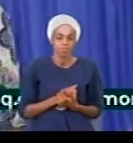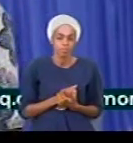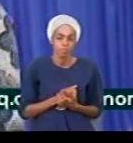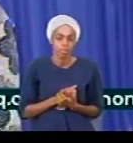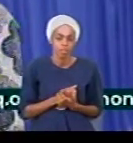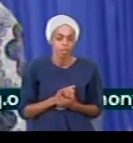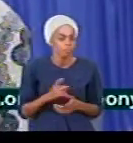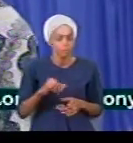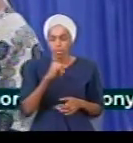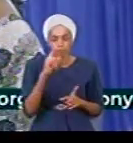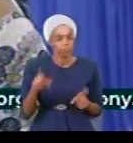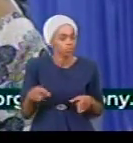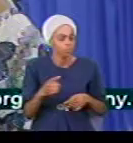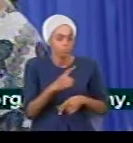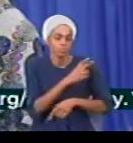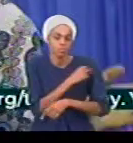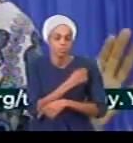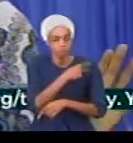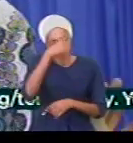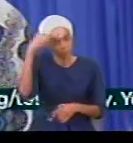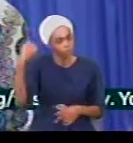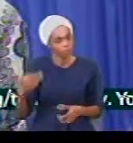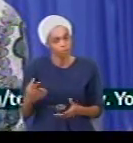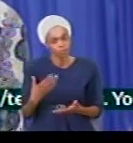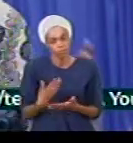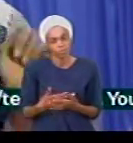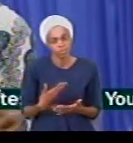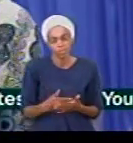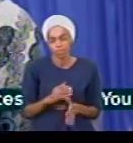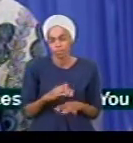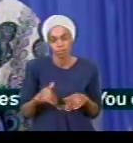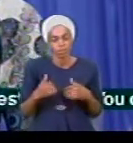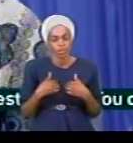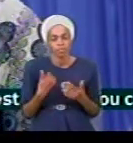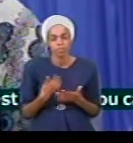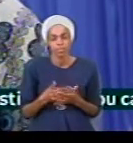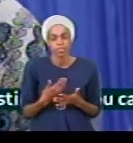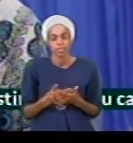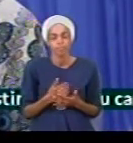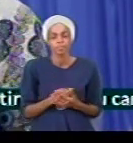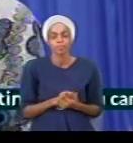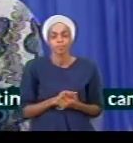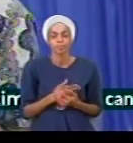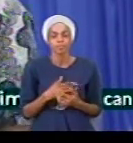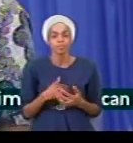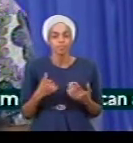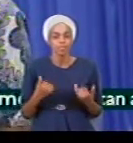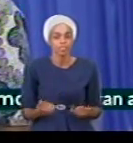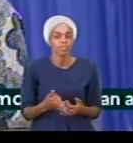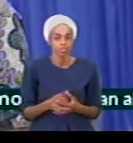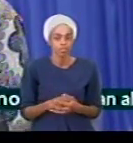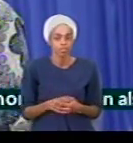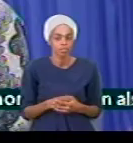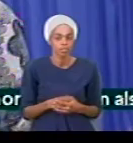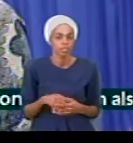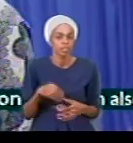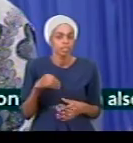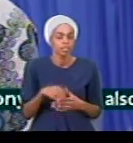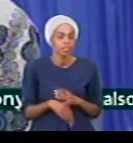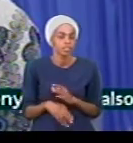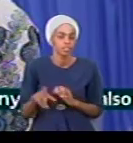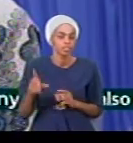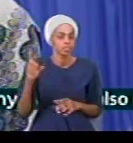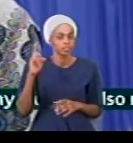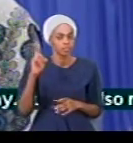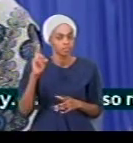10 21 December during the miracle um explosion in the OCC I think that God I don't want to carry the sickness between 23